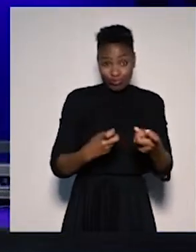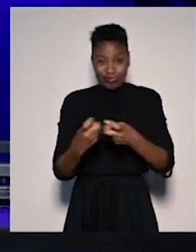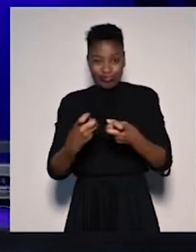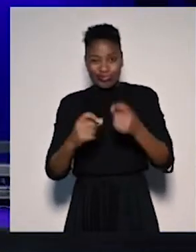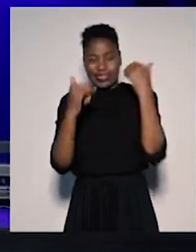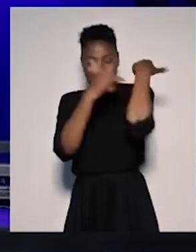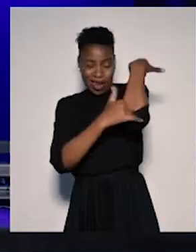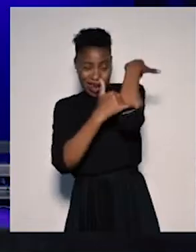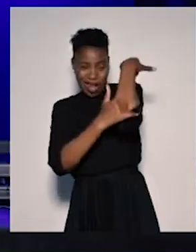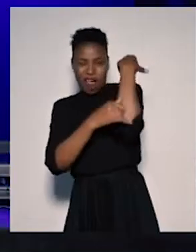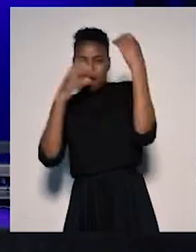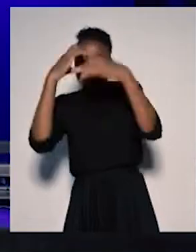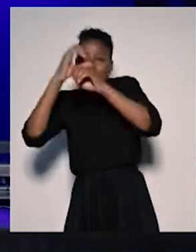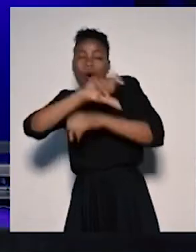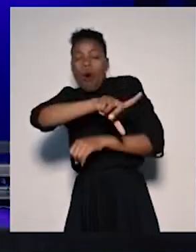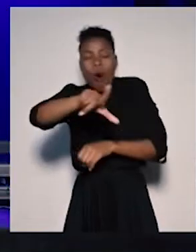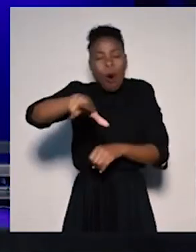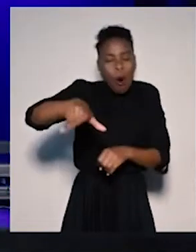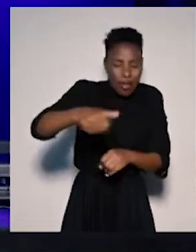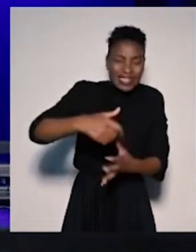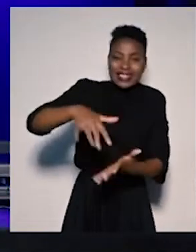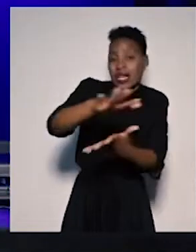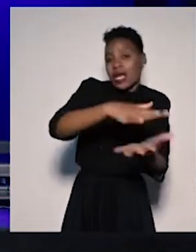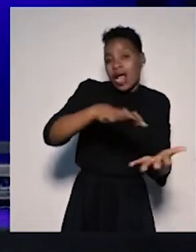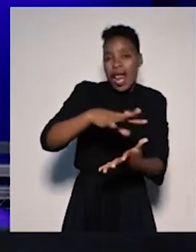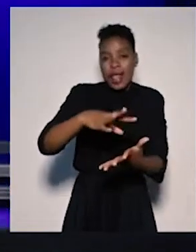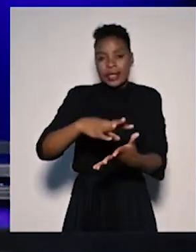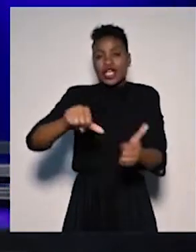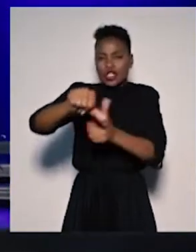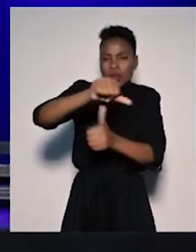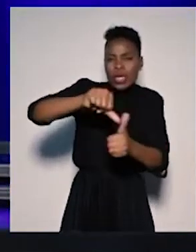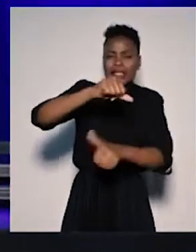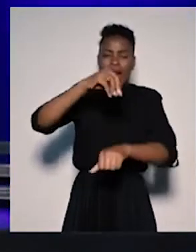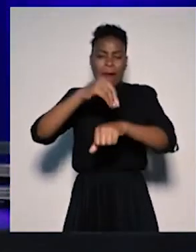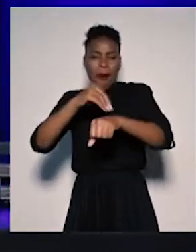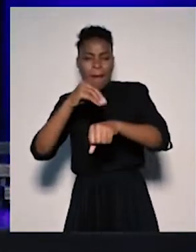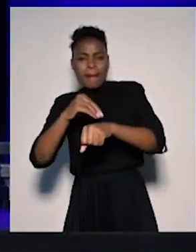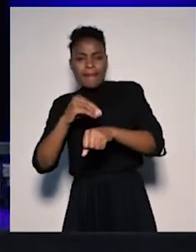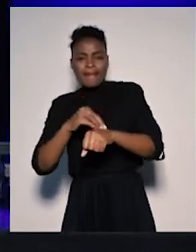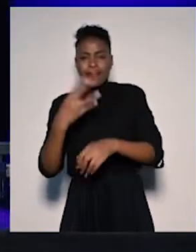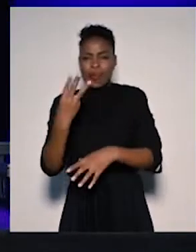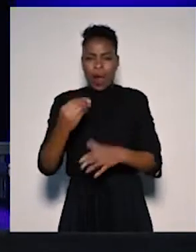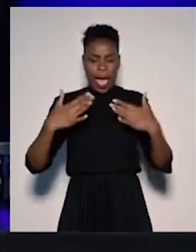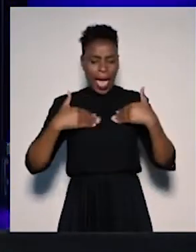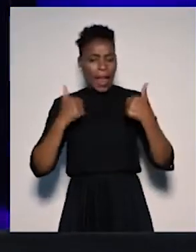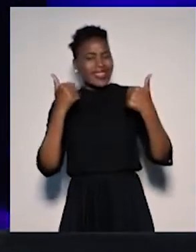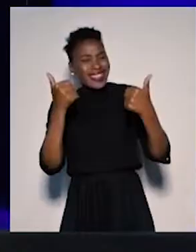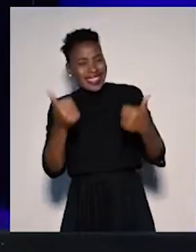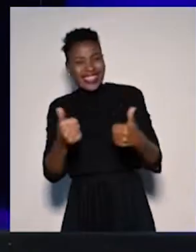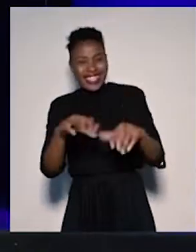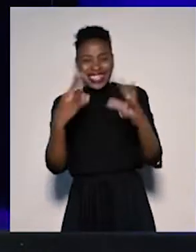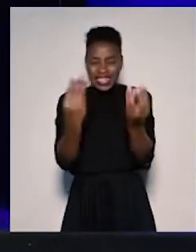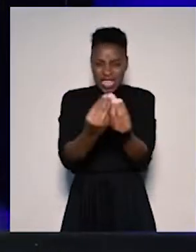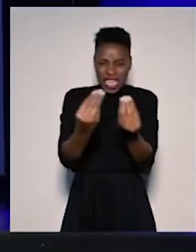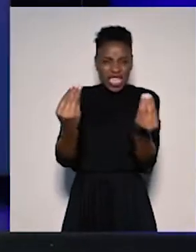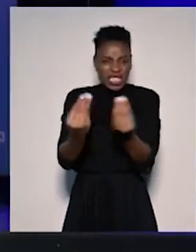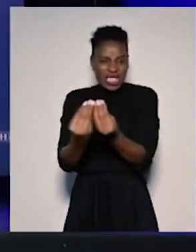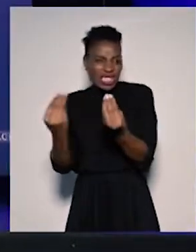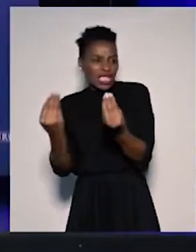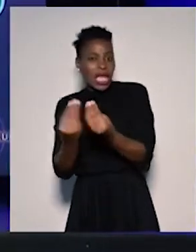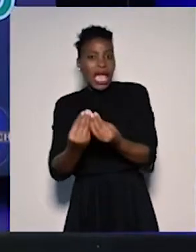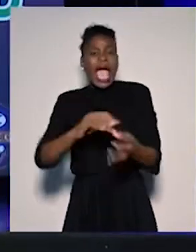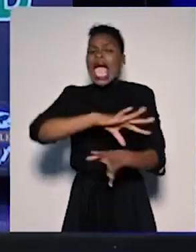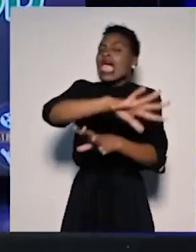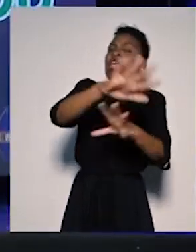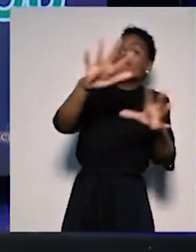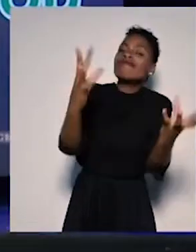Focusing on all areas, on spiritual matters and social matters, on issues that have to do with health and things that have to do with, you know,